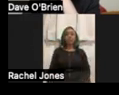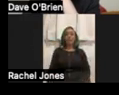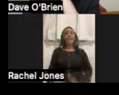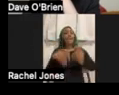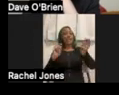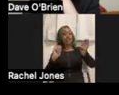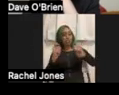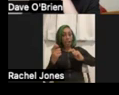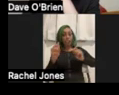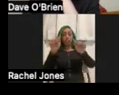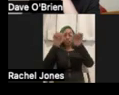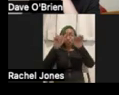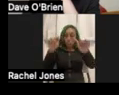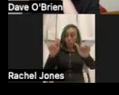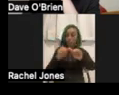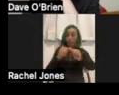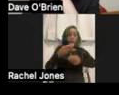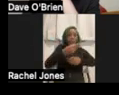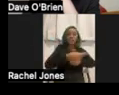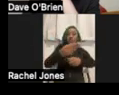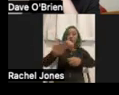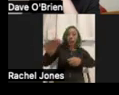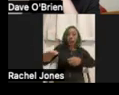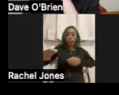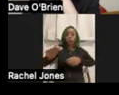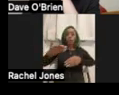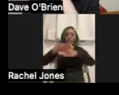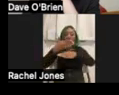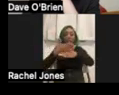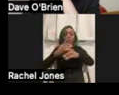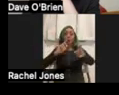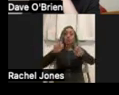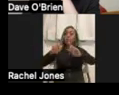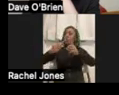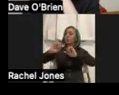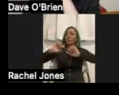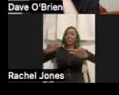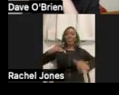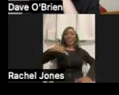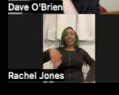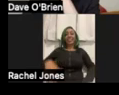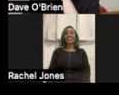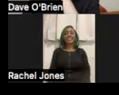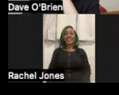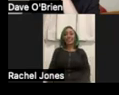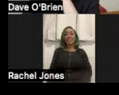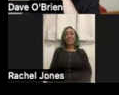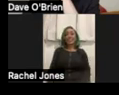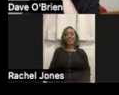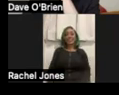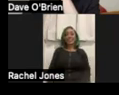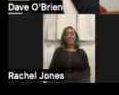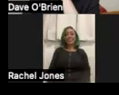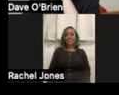the distribution of labor in that space also kind of responding to their needs and wants. Okay, I'm